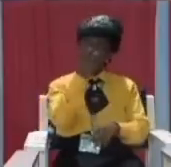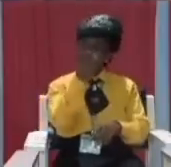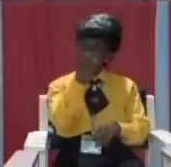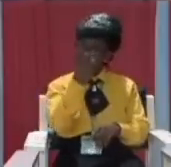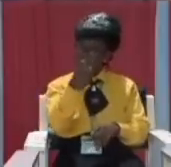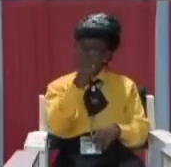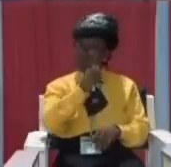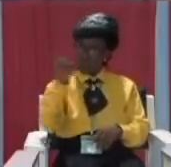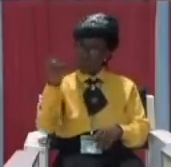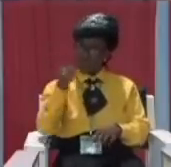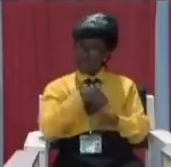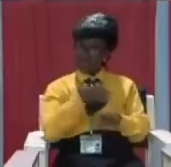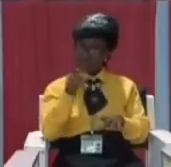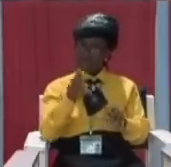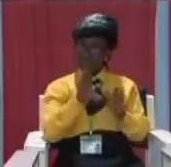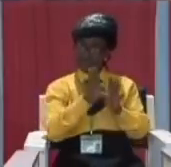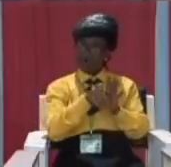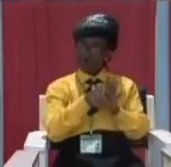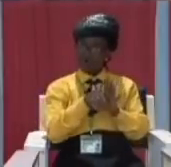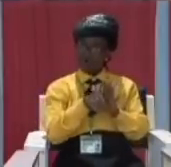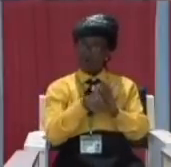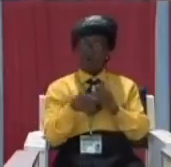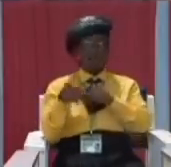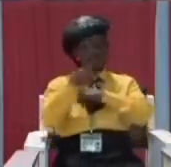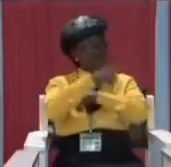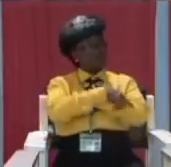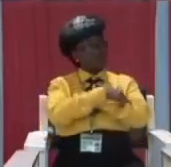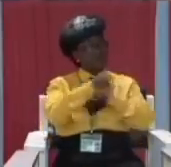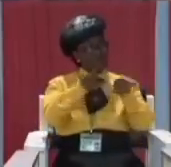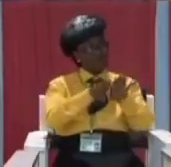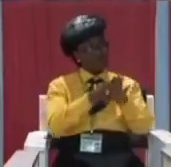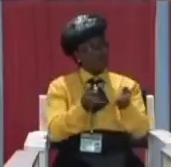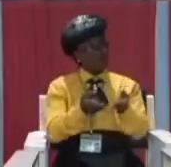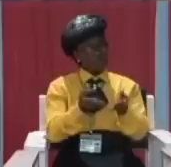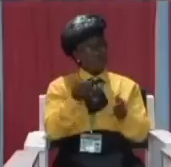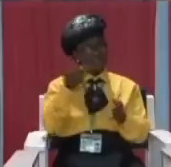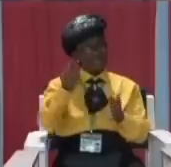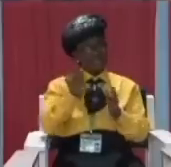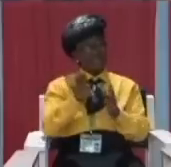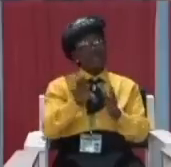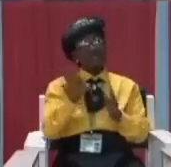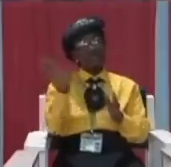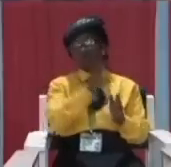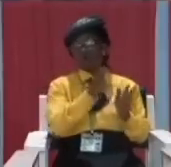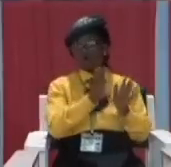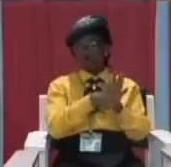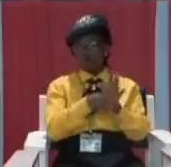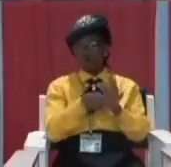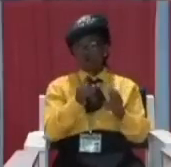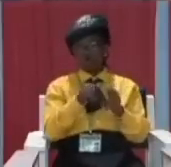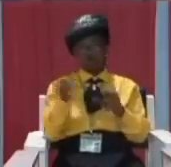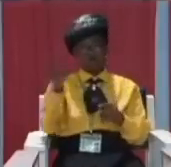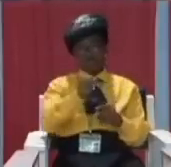open the door to him, and fresh air will flow in.